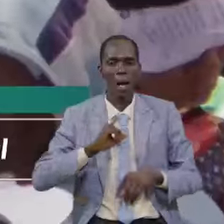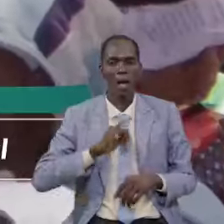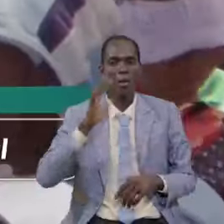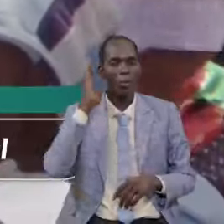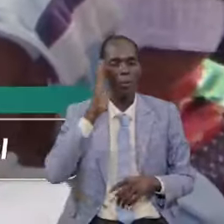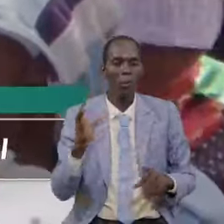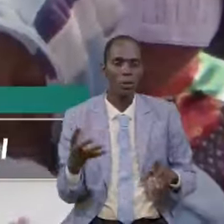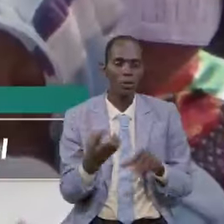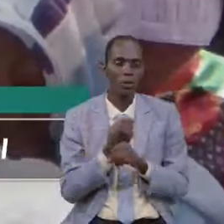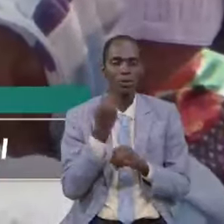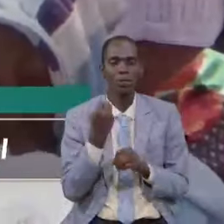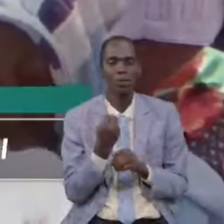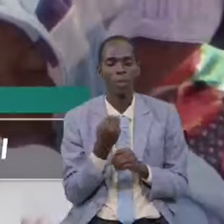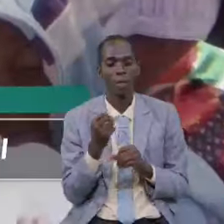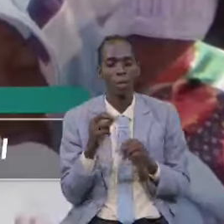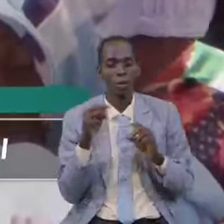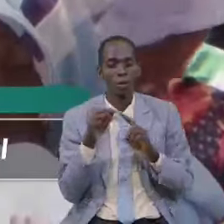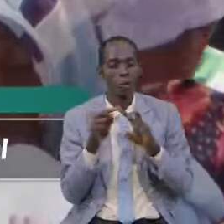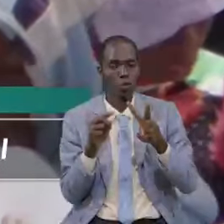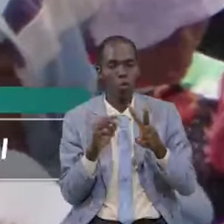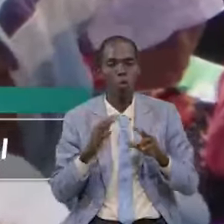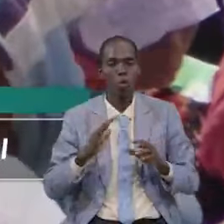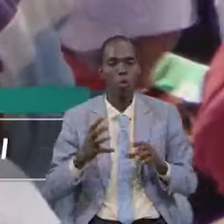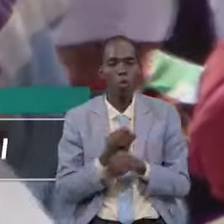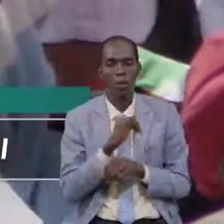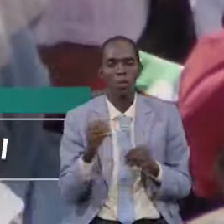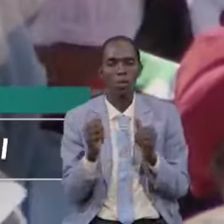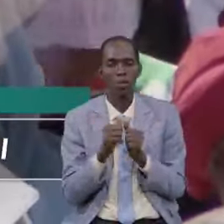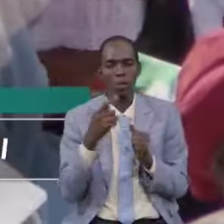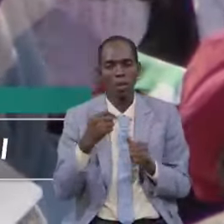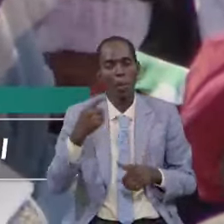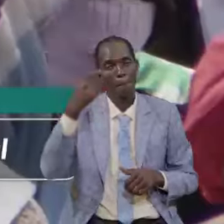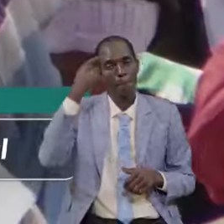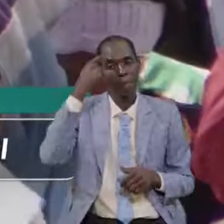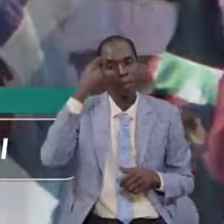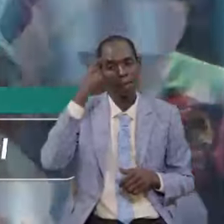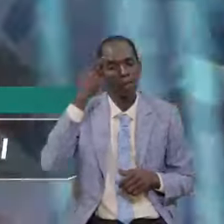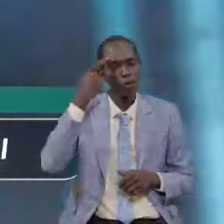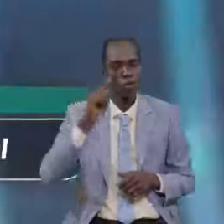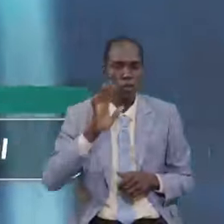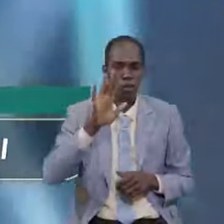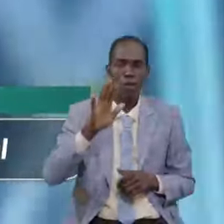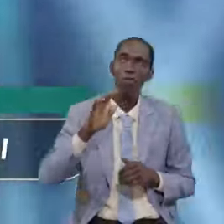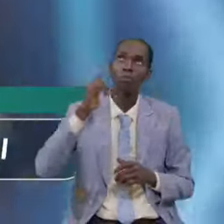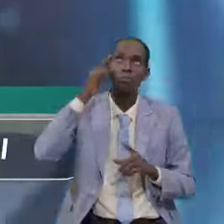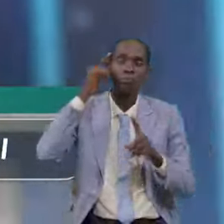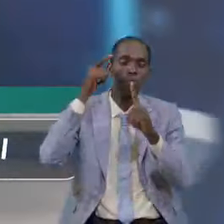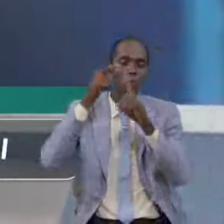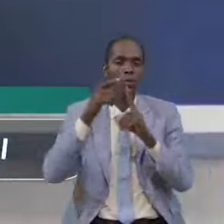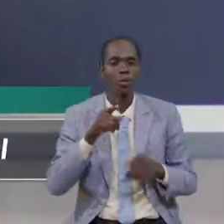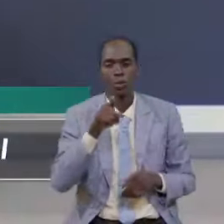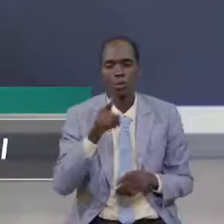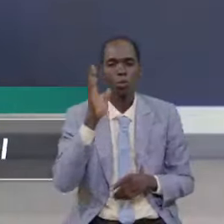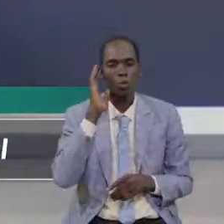Winning with the might for your goal. Now, you will know that every